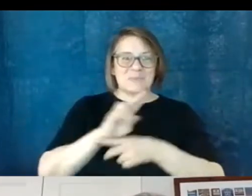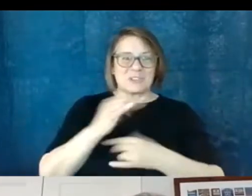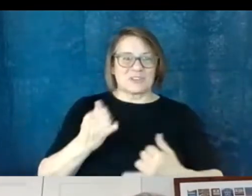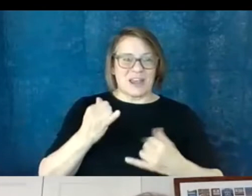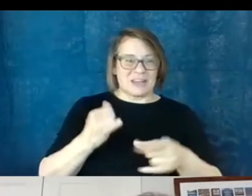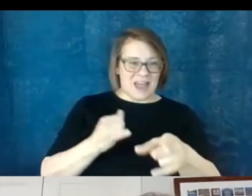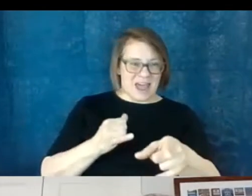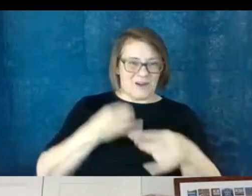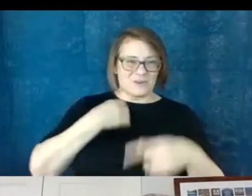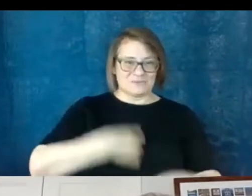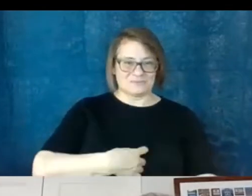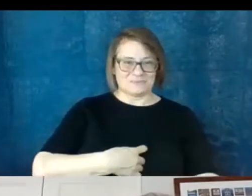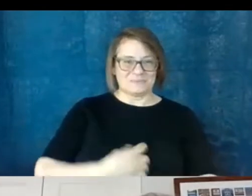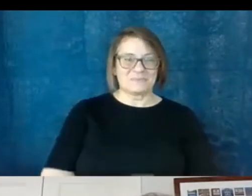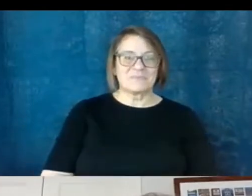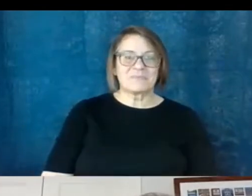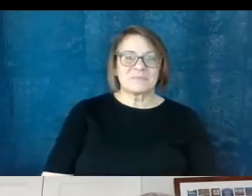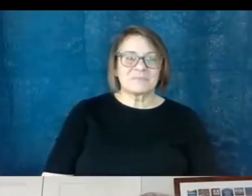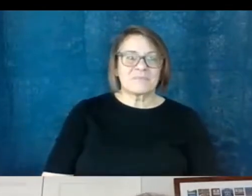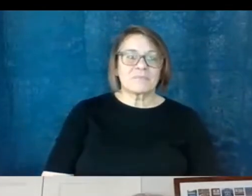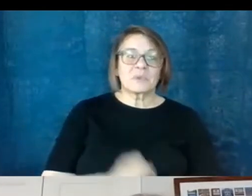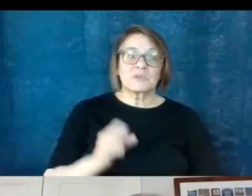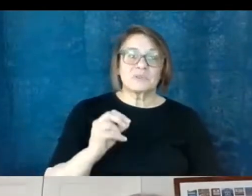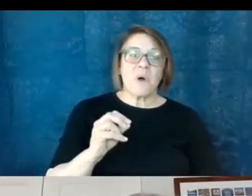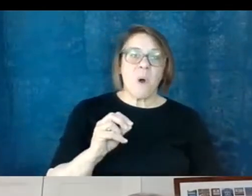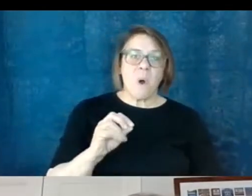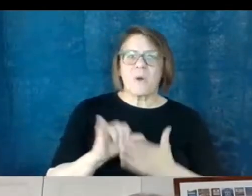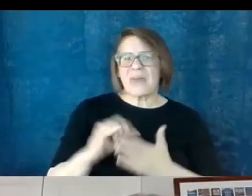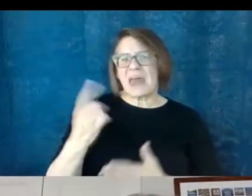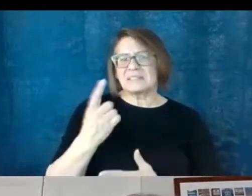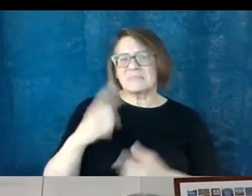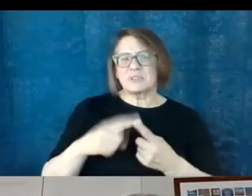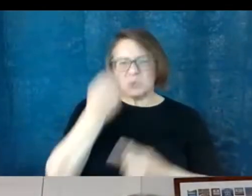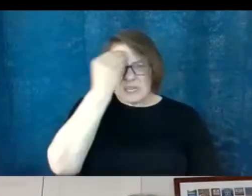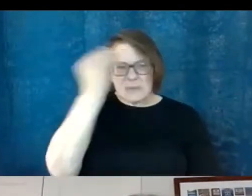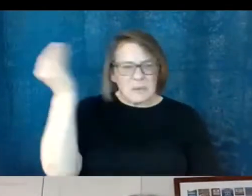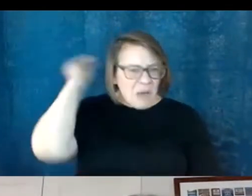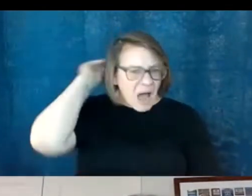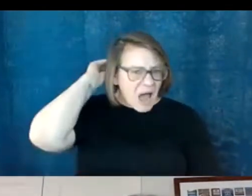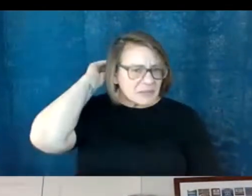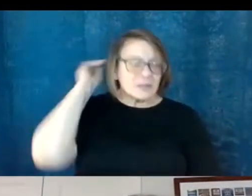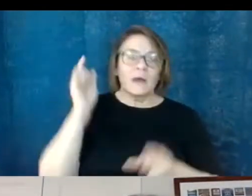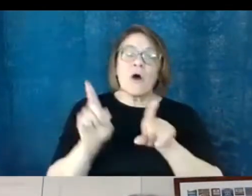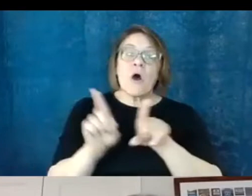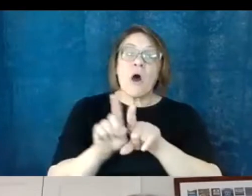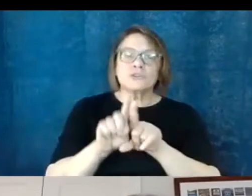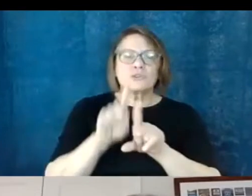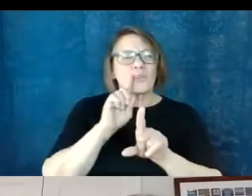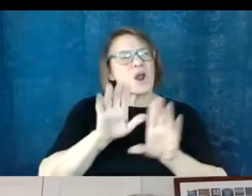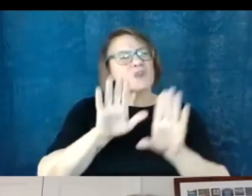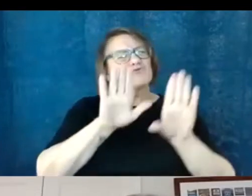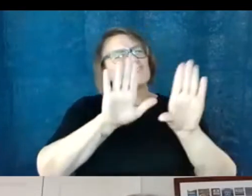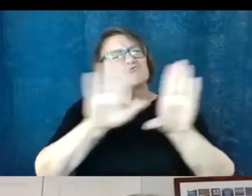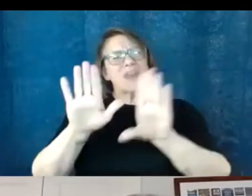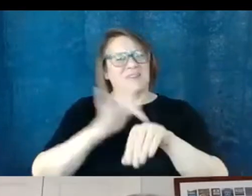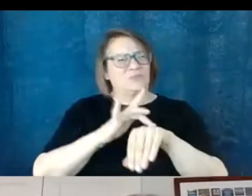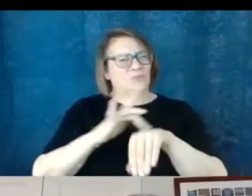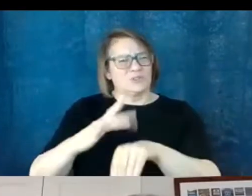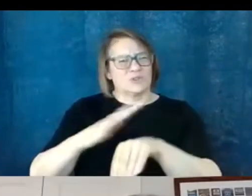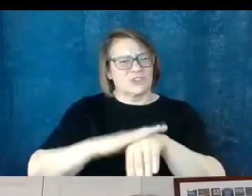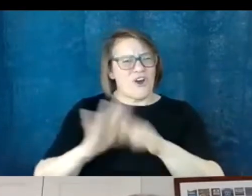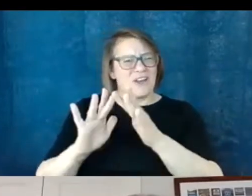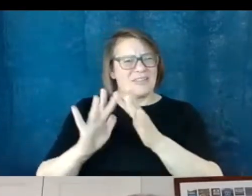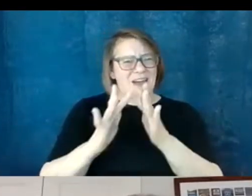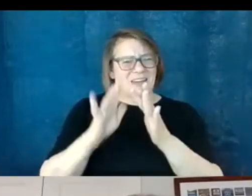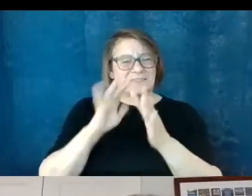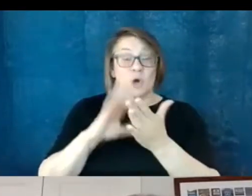ASL interpreter. So that is something to keep in mind. And also there are great resources online for learning